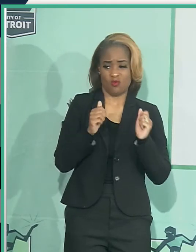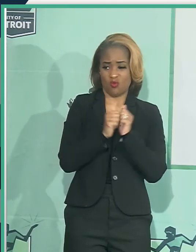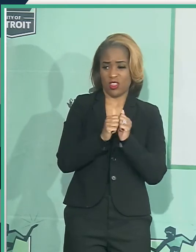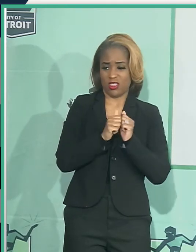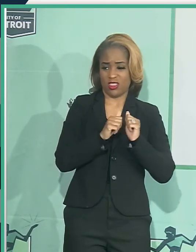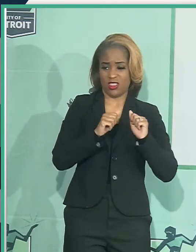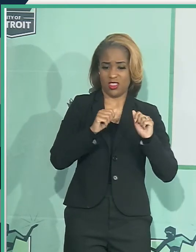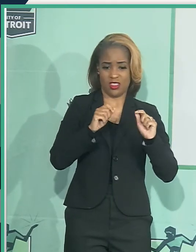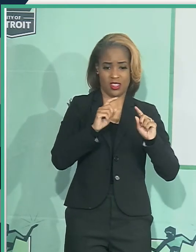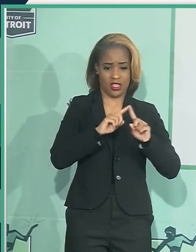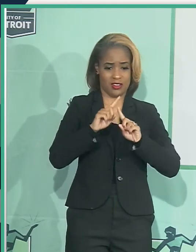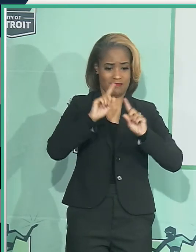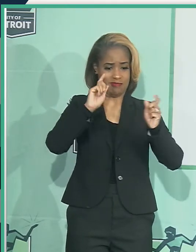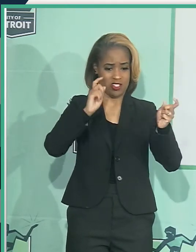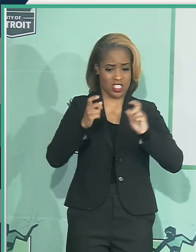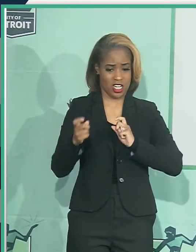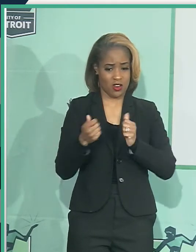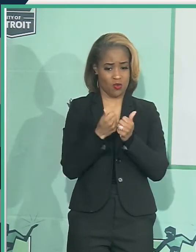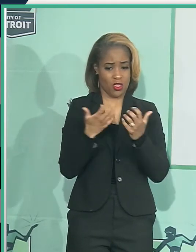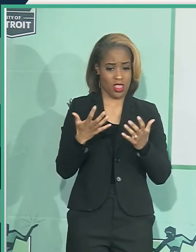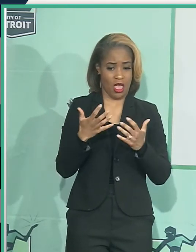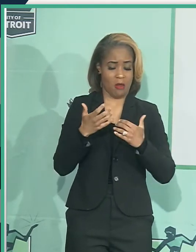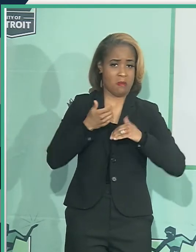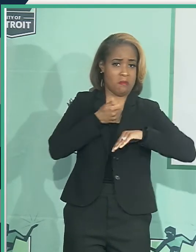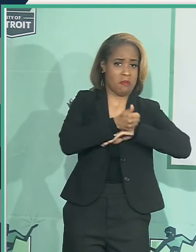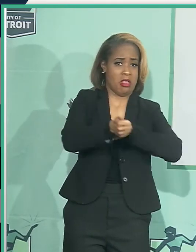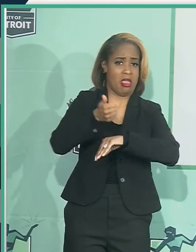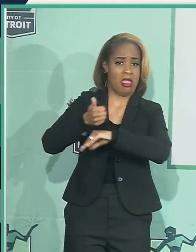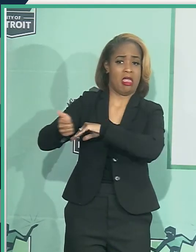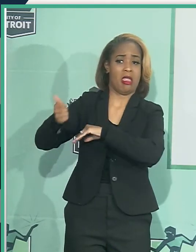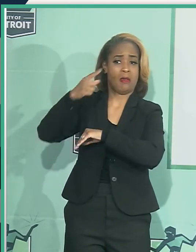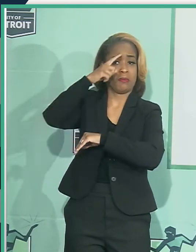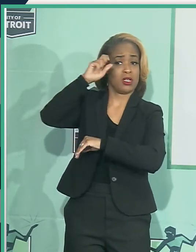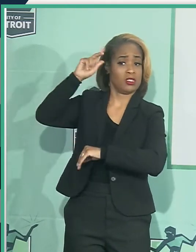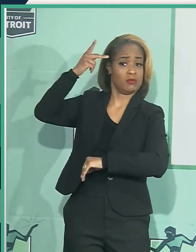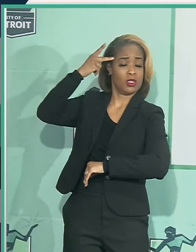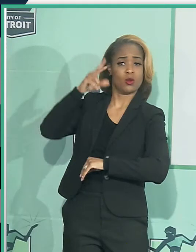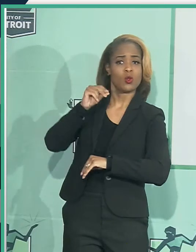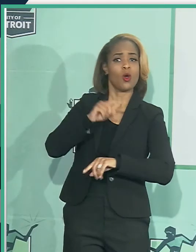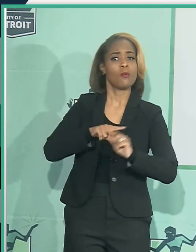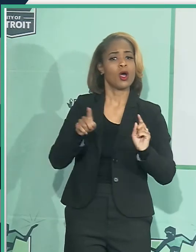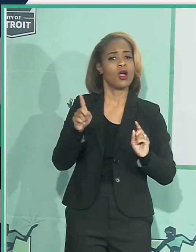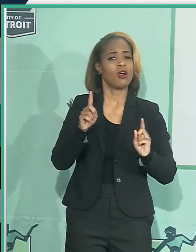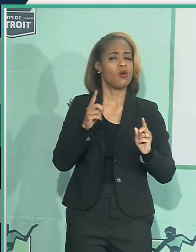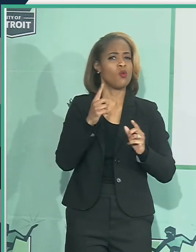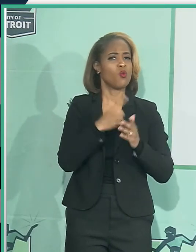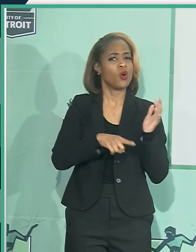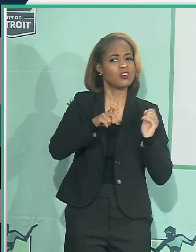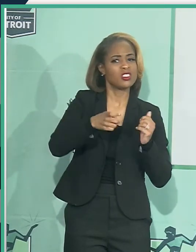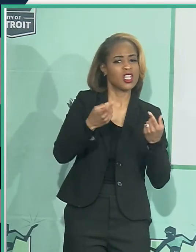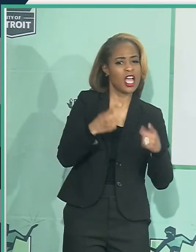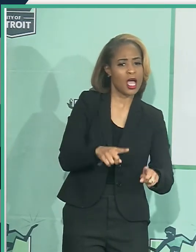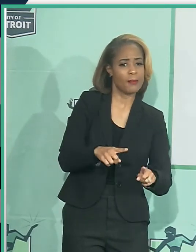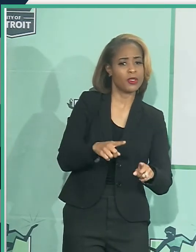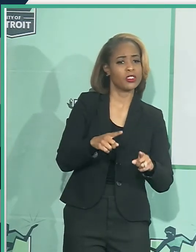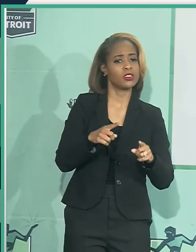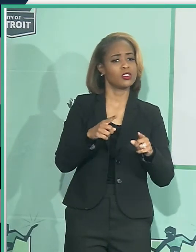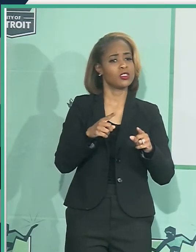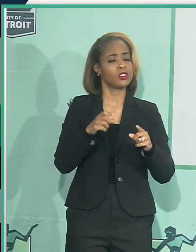chain, without trying to find political fault, where is it falling short? What needs to happen to get a